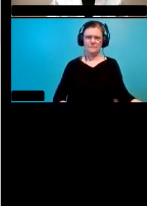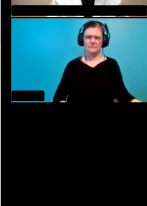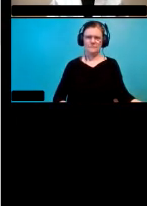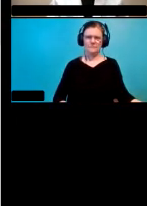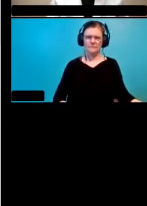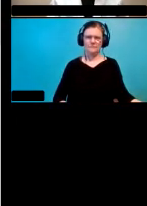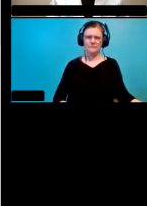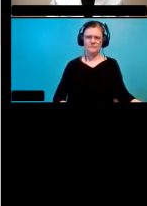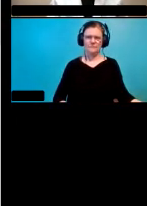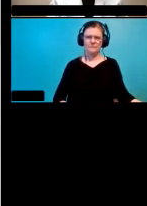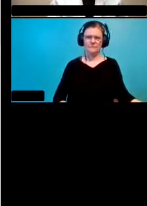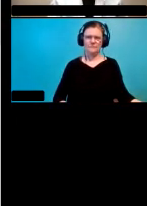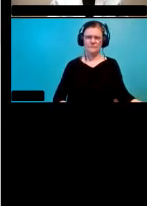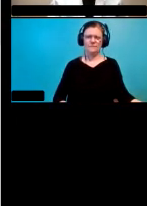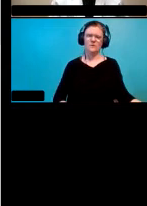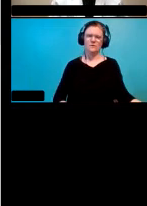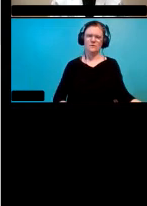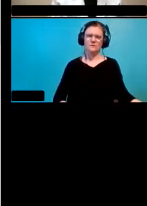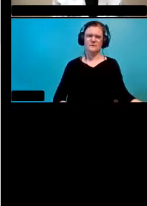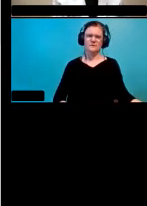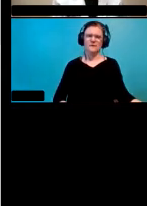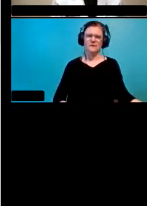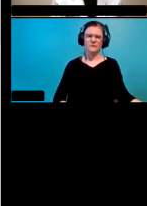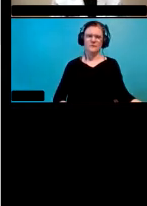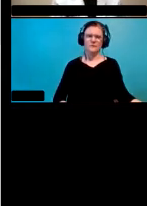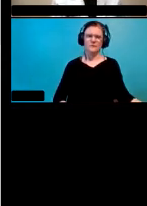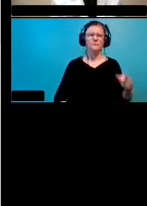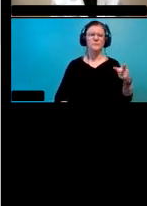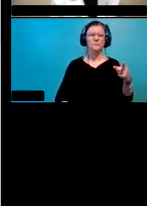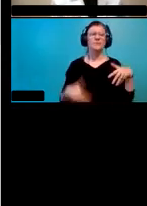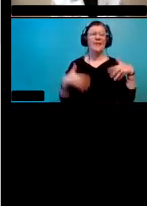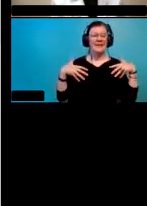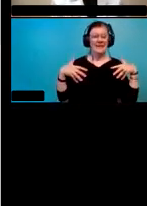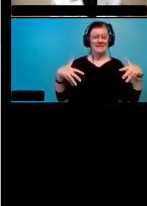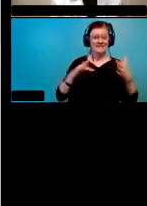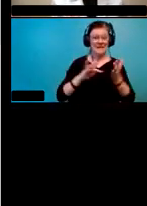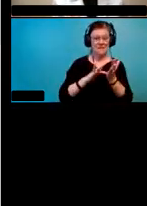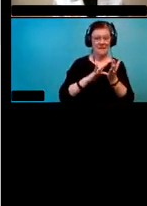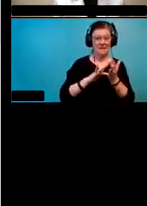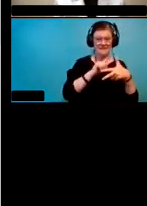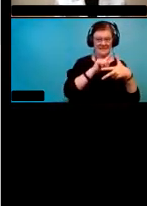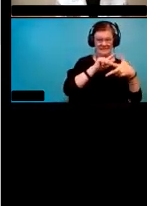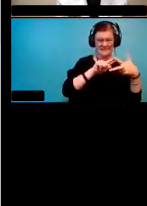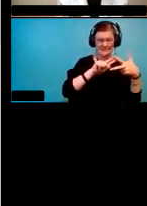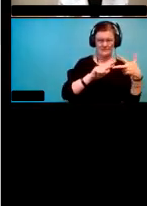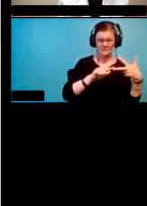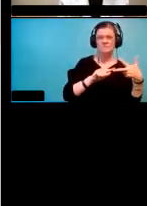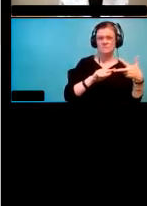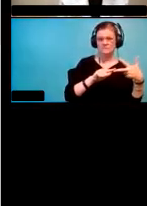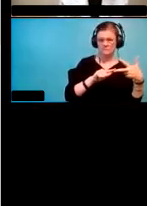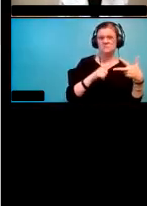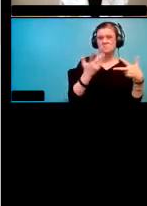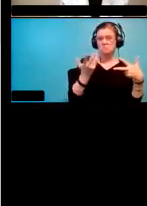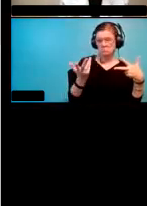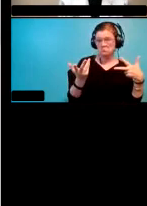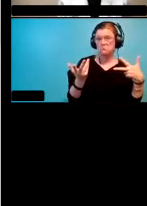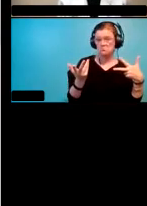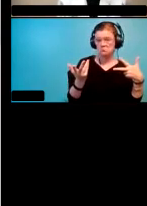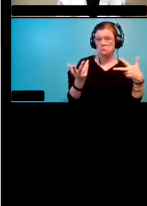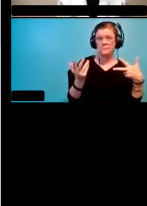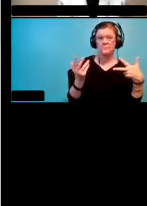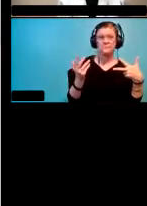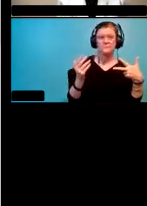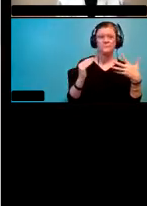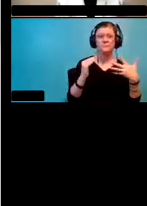There we go. Again, these are a couple of the anti-anxiety medications that are used. And then